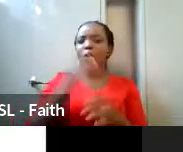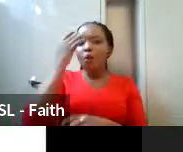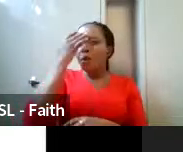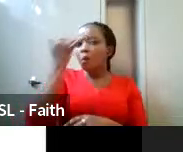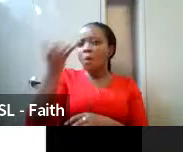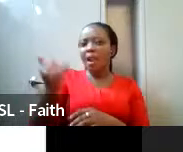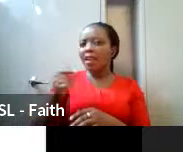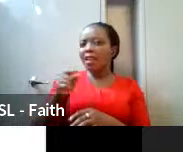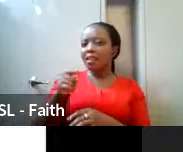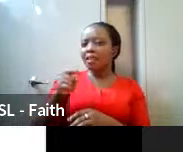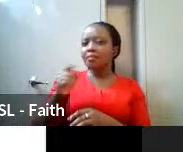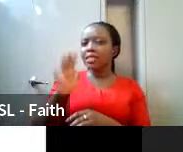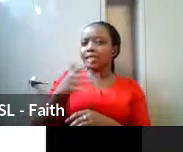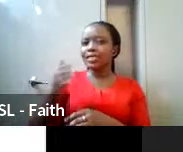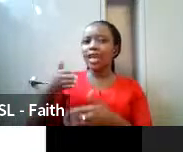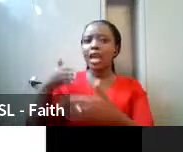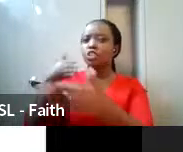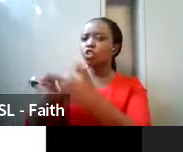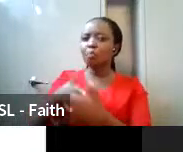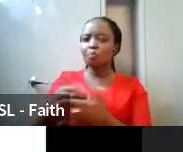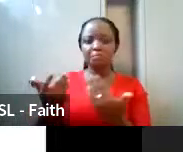is still blocked for the